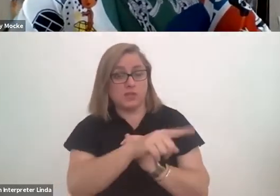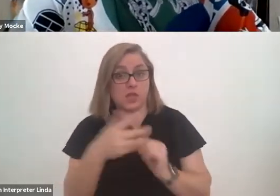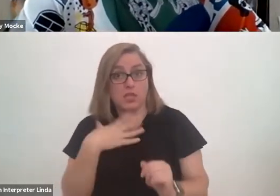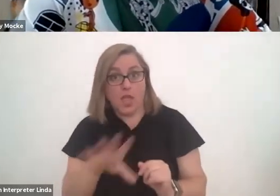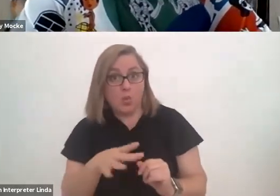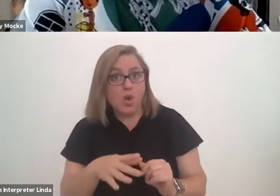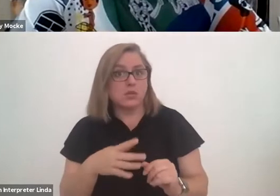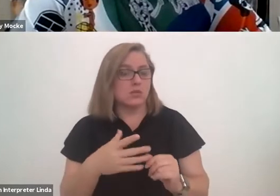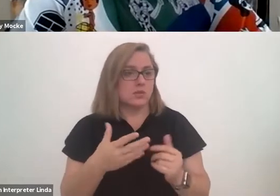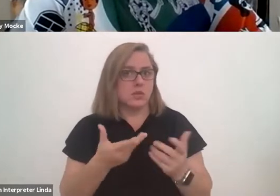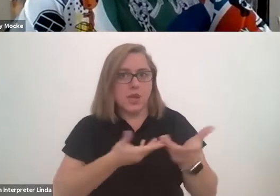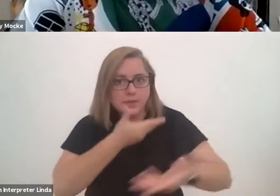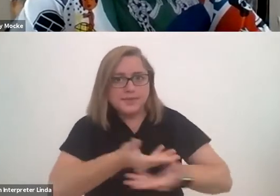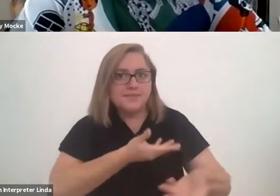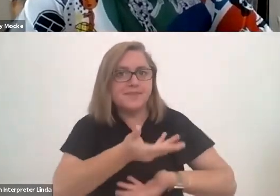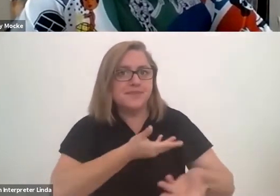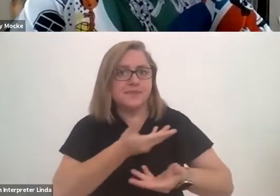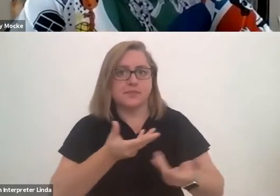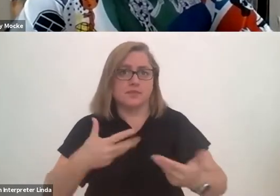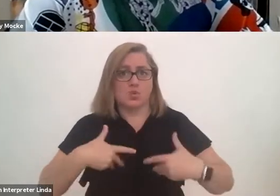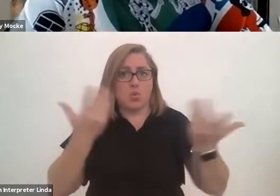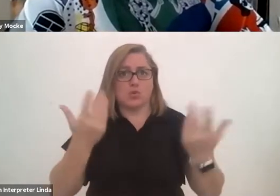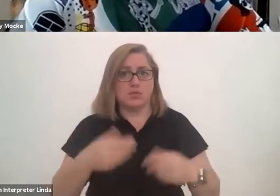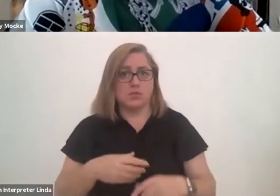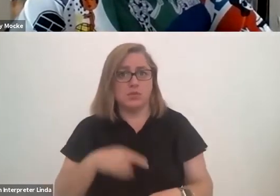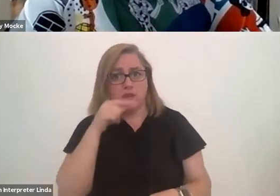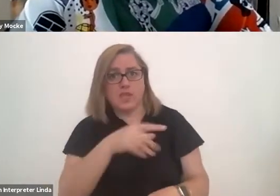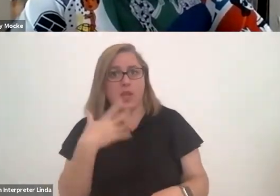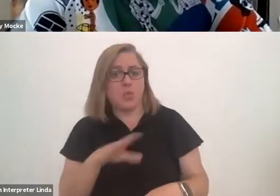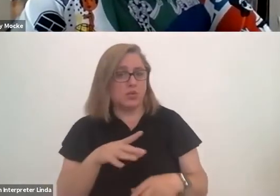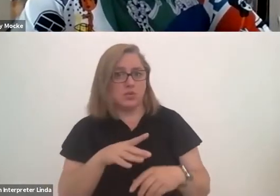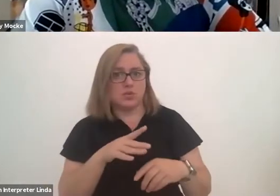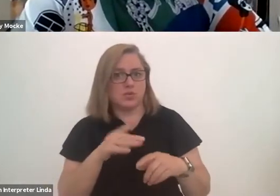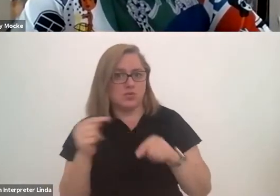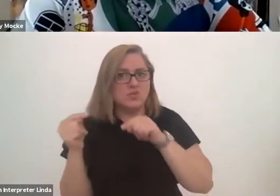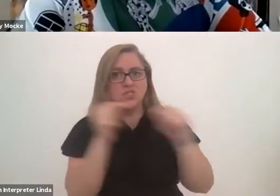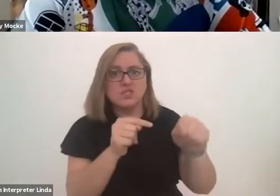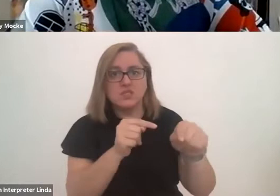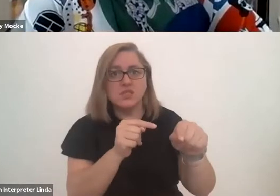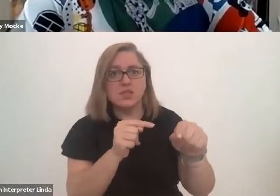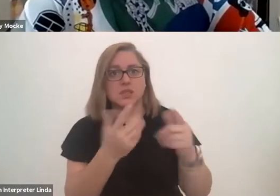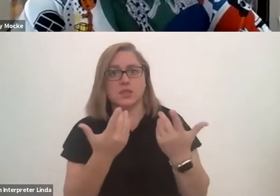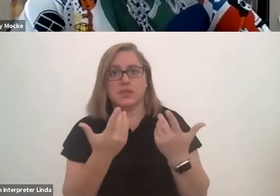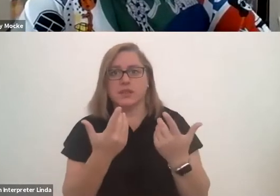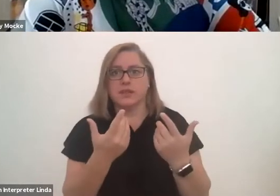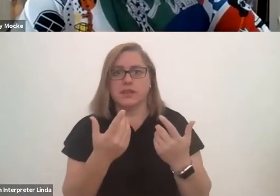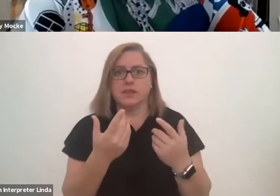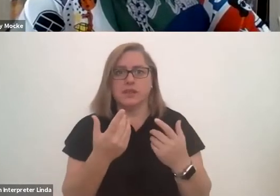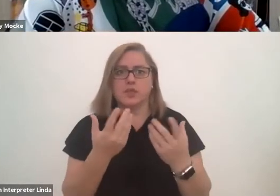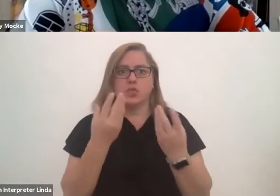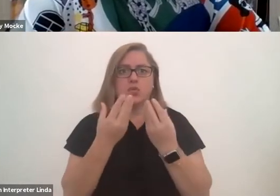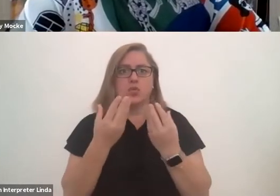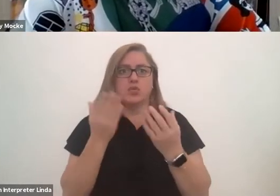in a productive or constructive conversation, but actually it's, you know, attacking is... It's projecting.